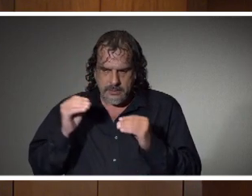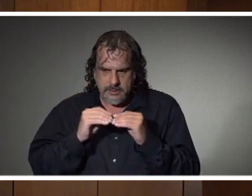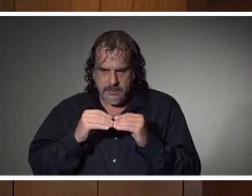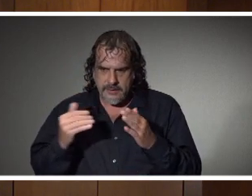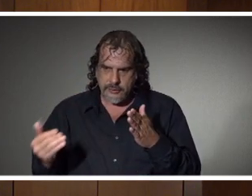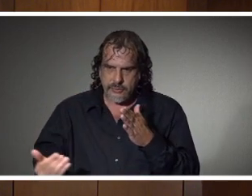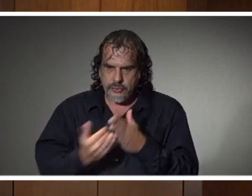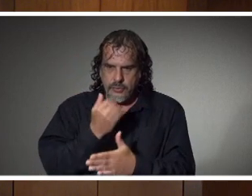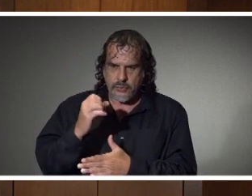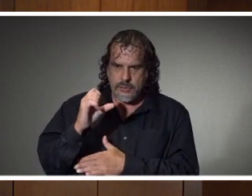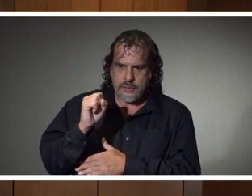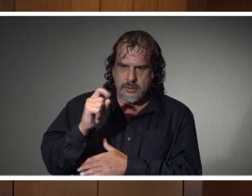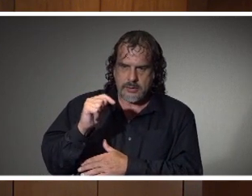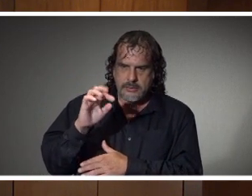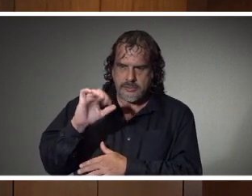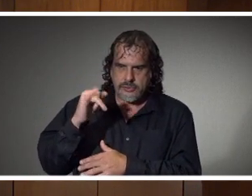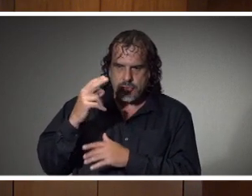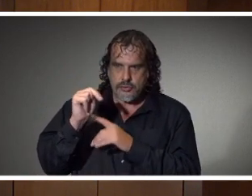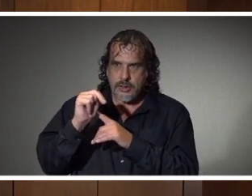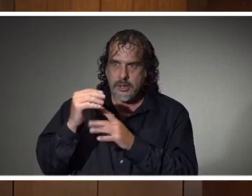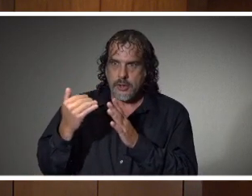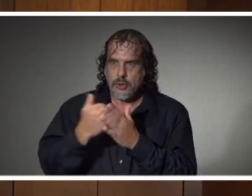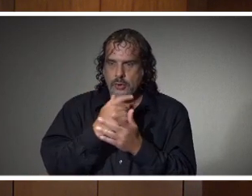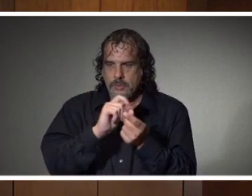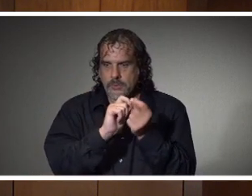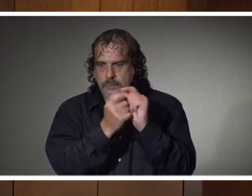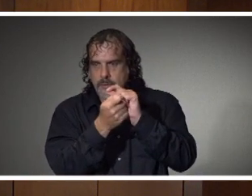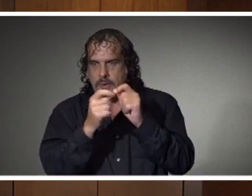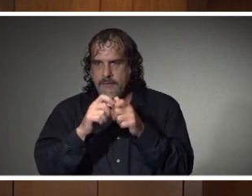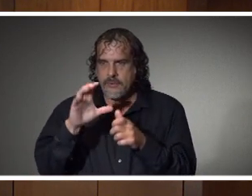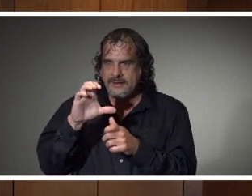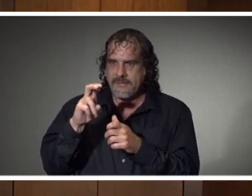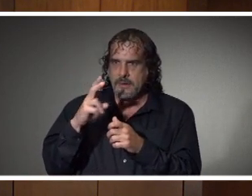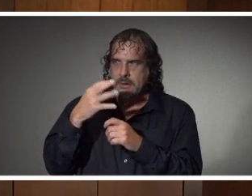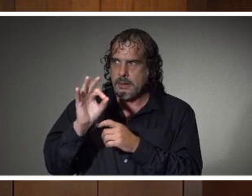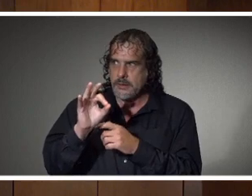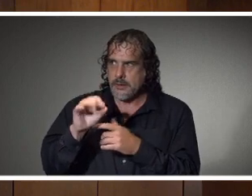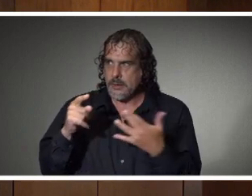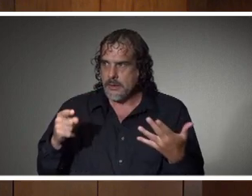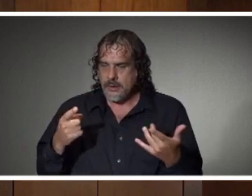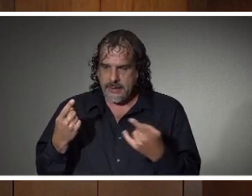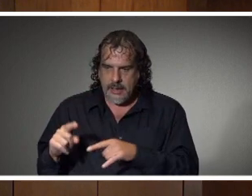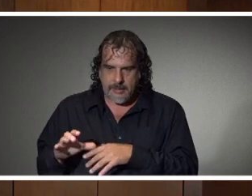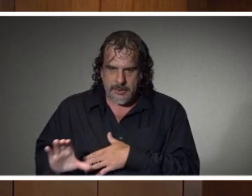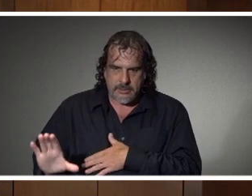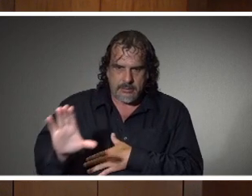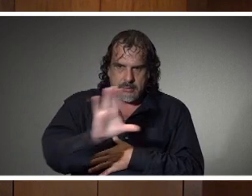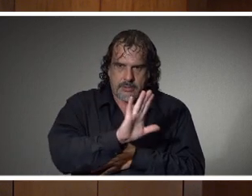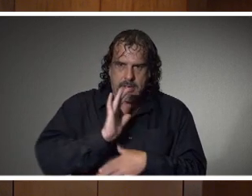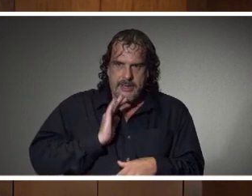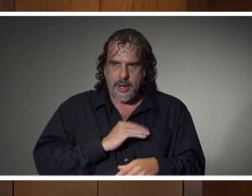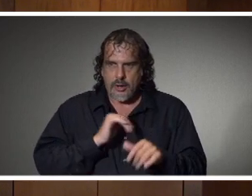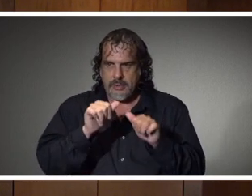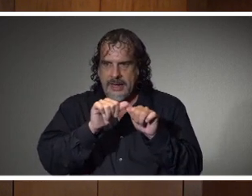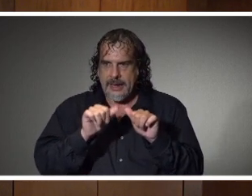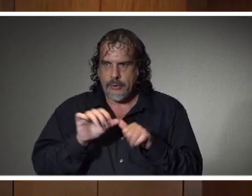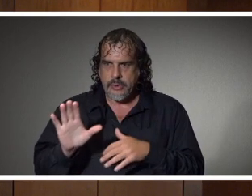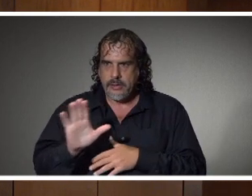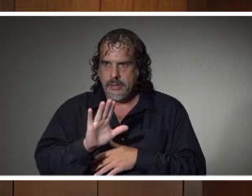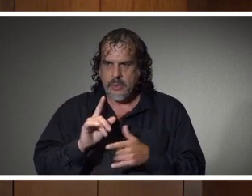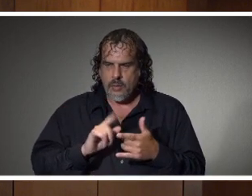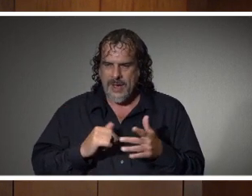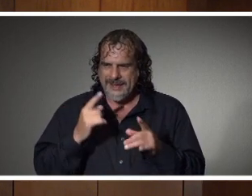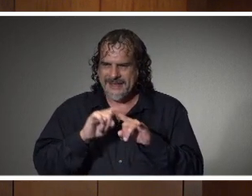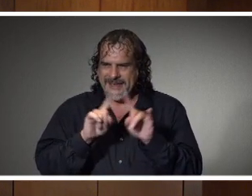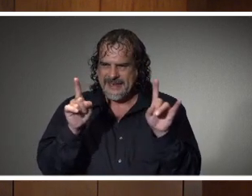strain of coronavirus in our area, in this part of the country. Can you talk more about that and how it's different from what we're